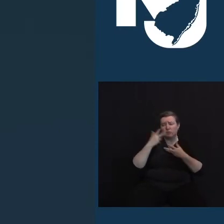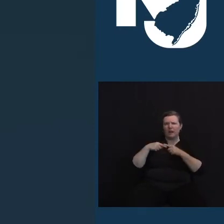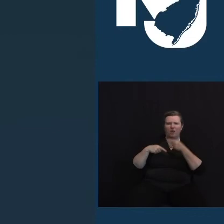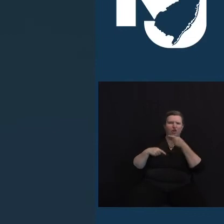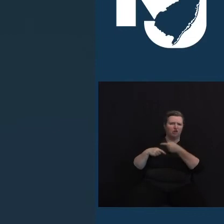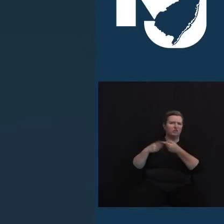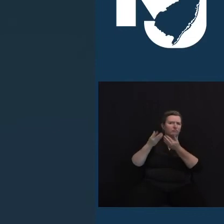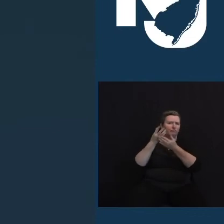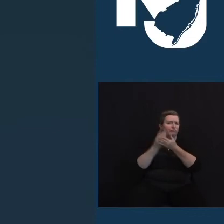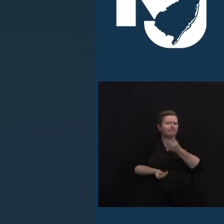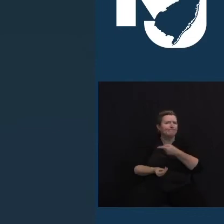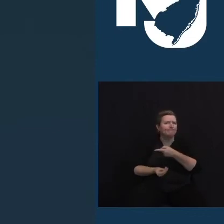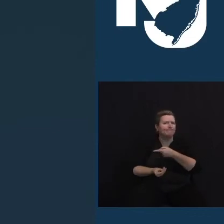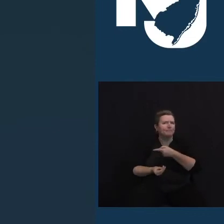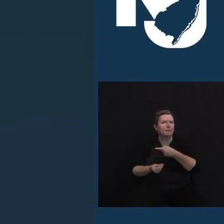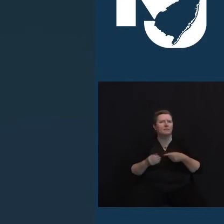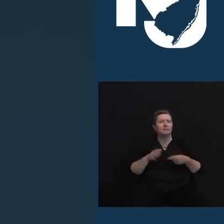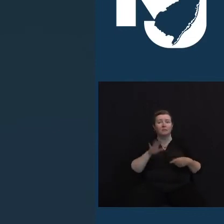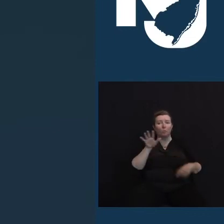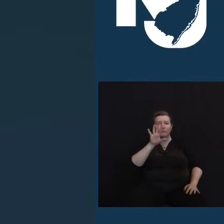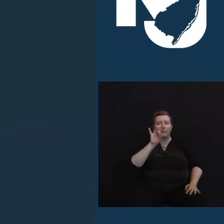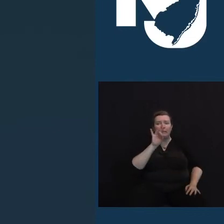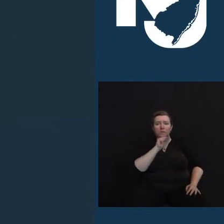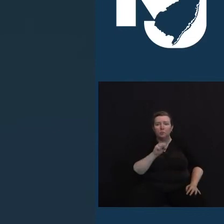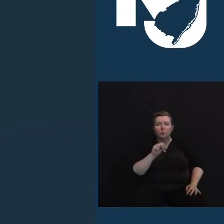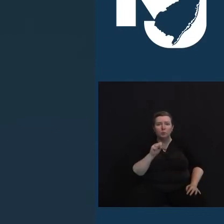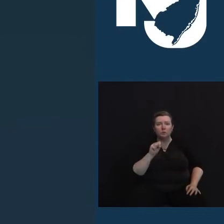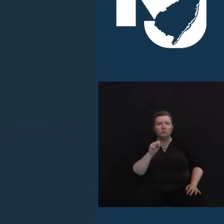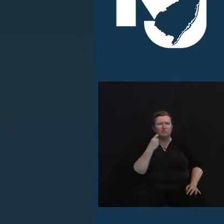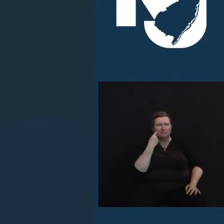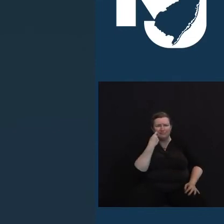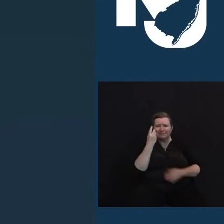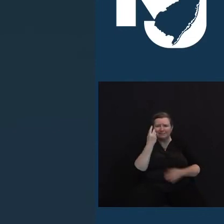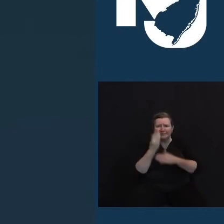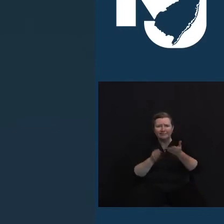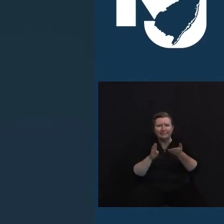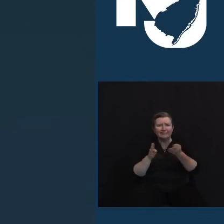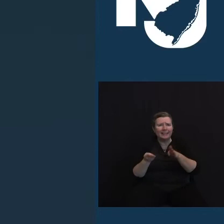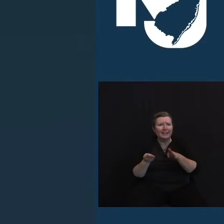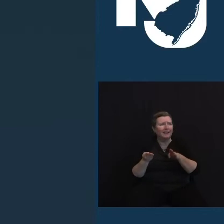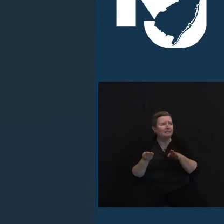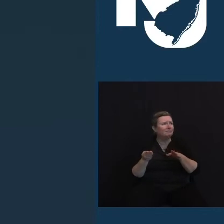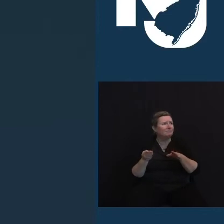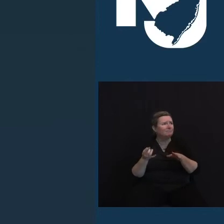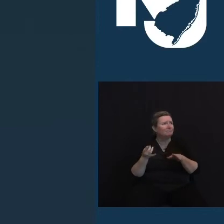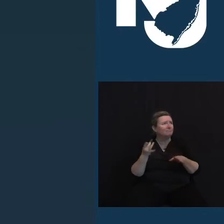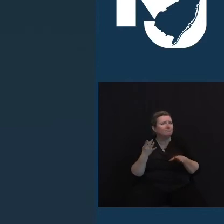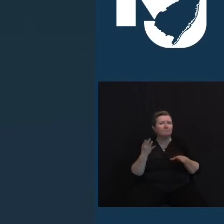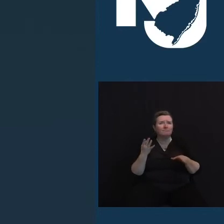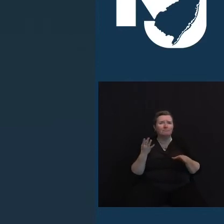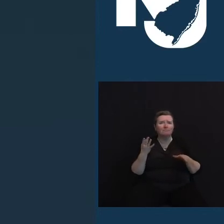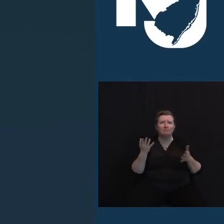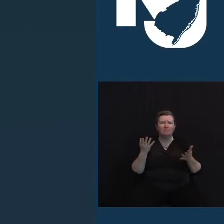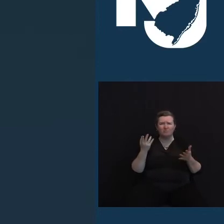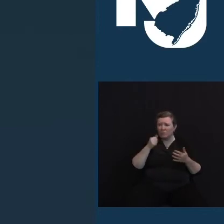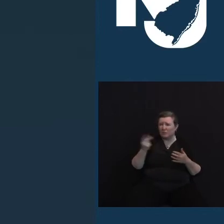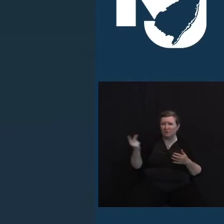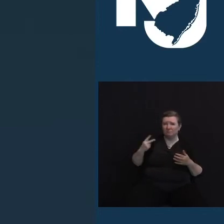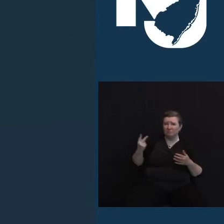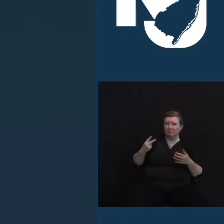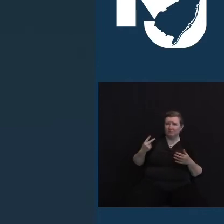59, 58. And all of these are recent deaths. So these, we're not going back. There was a while there, Judy, when we were going back to March,